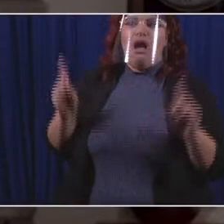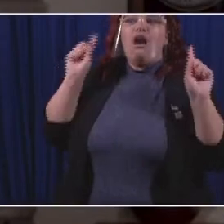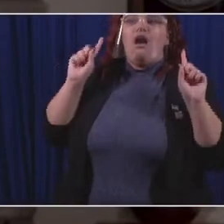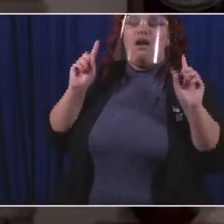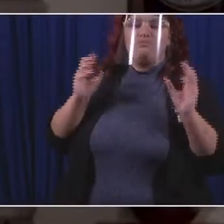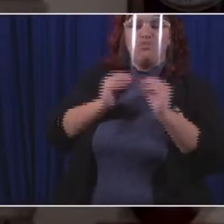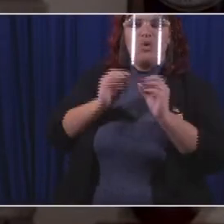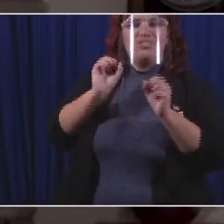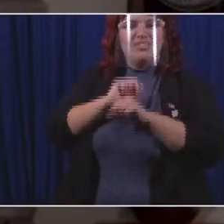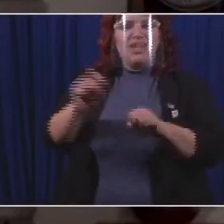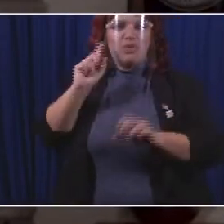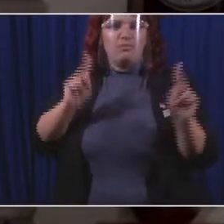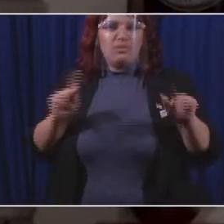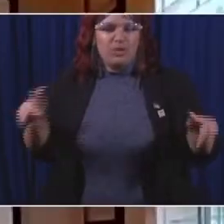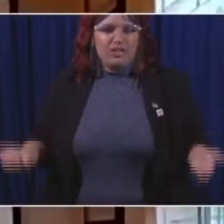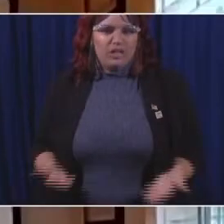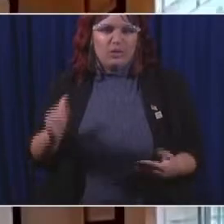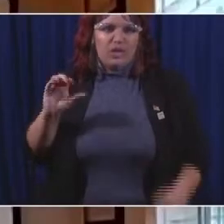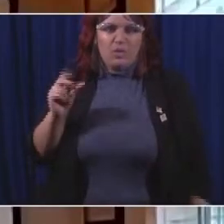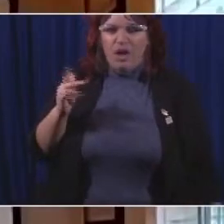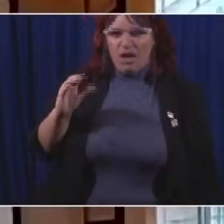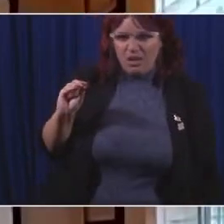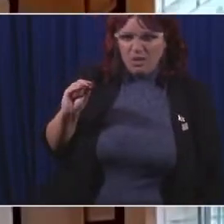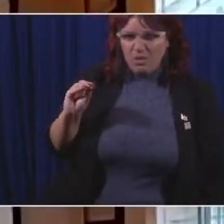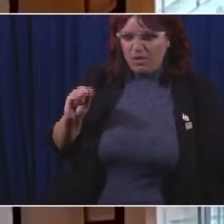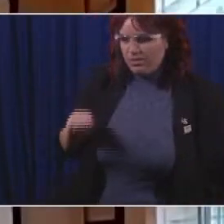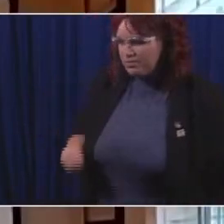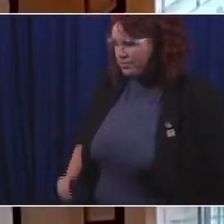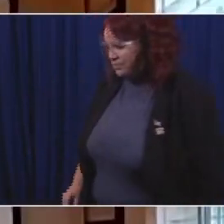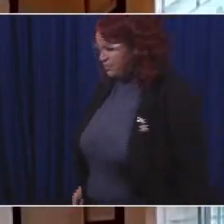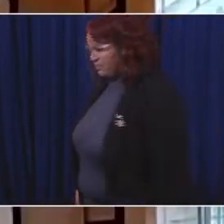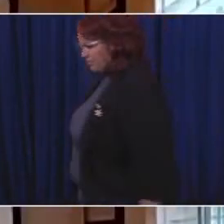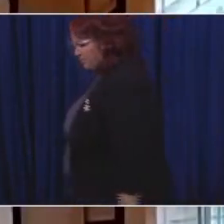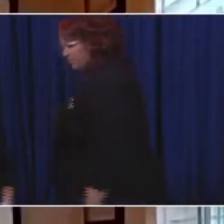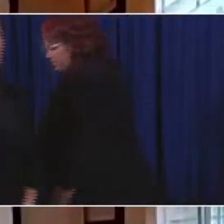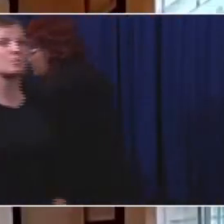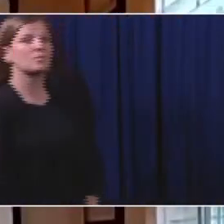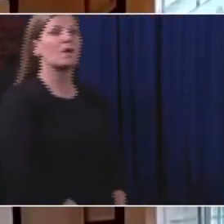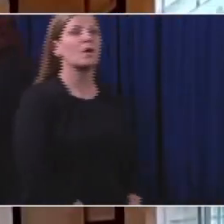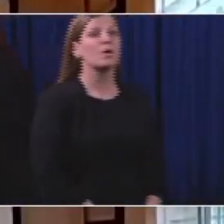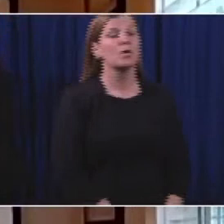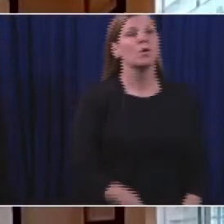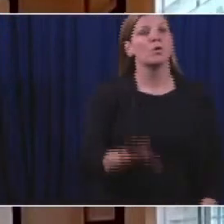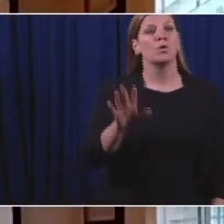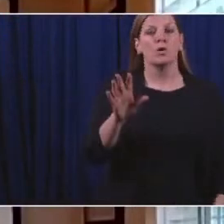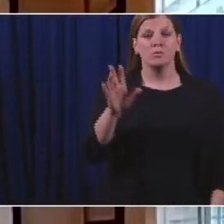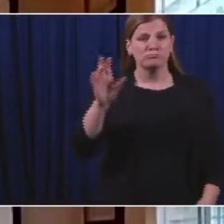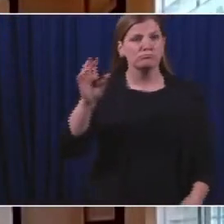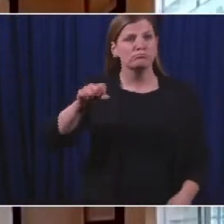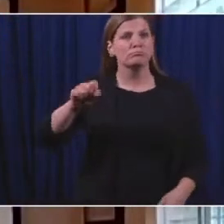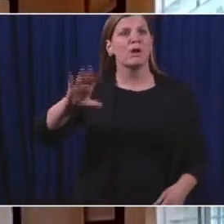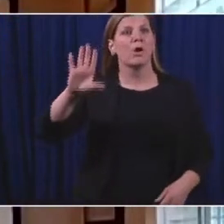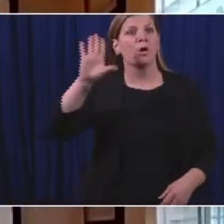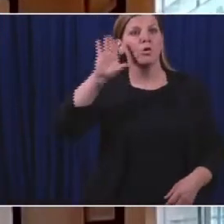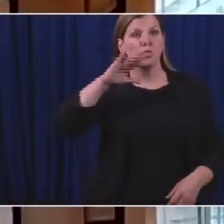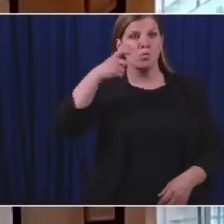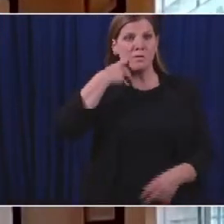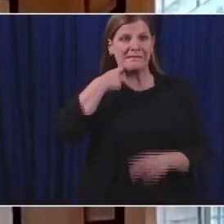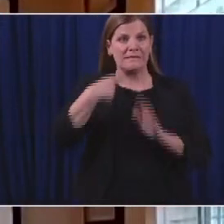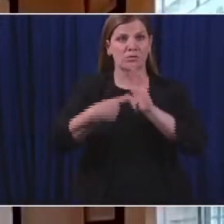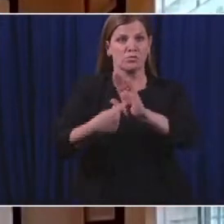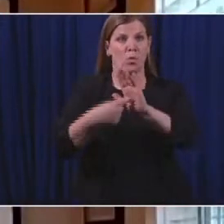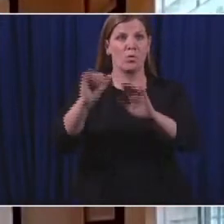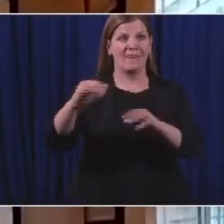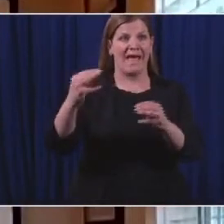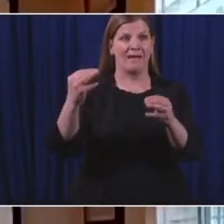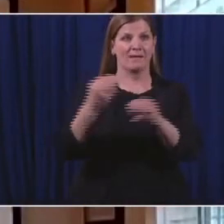the map that the governor shared just a few minutes ago is one very important piece of that, because it